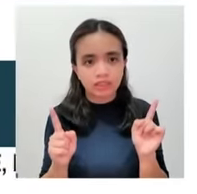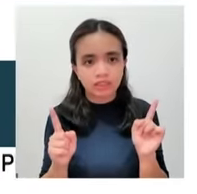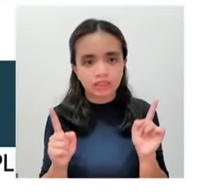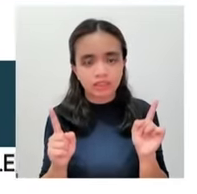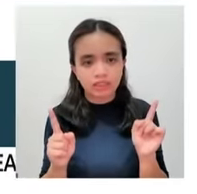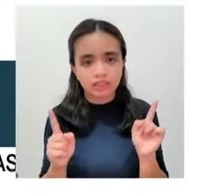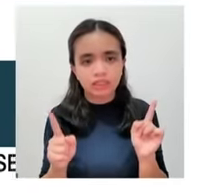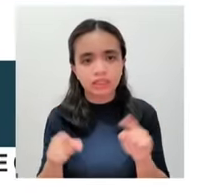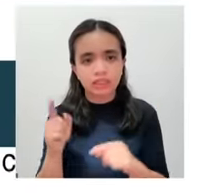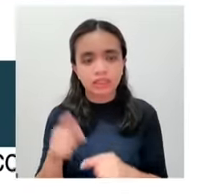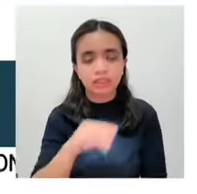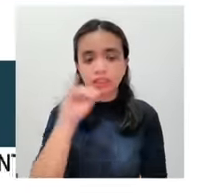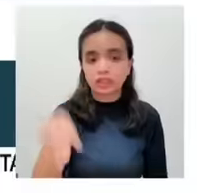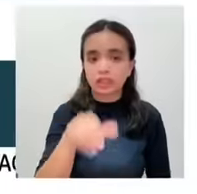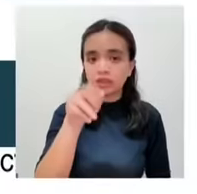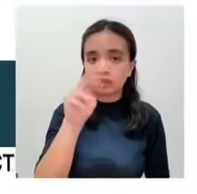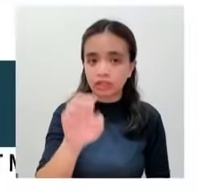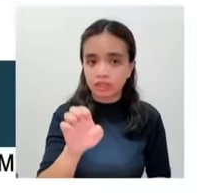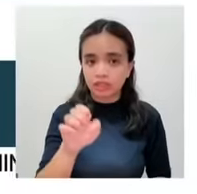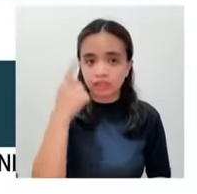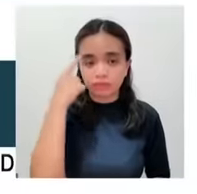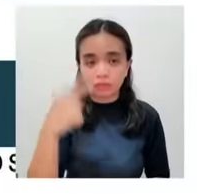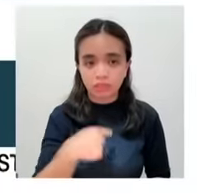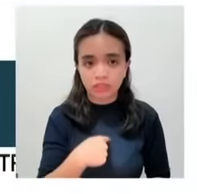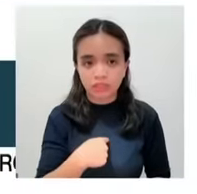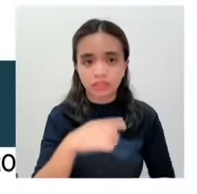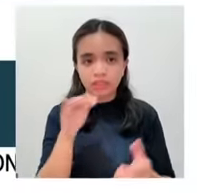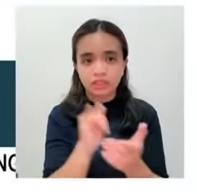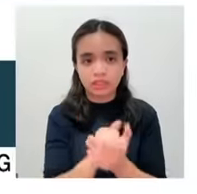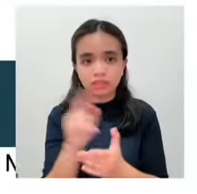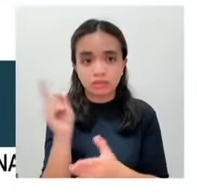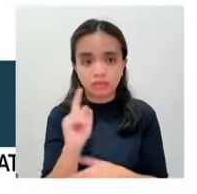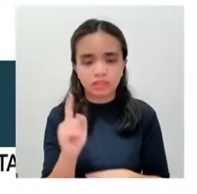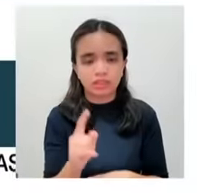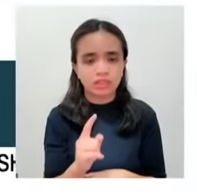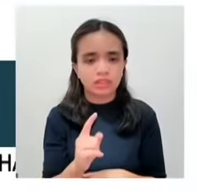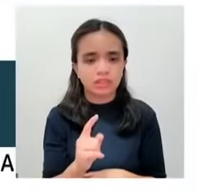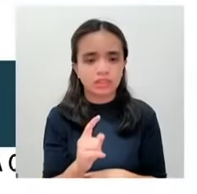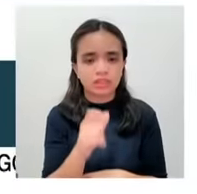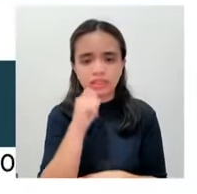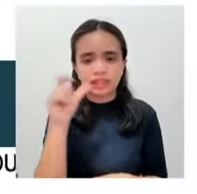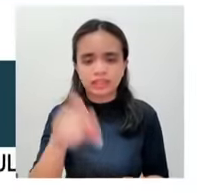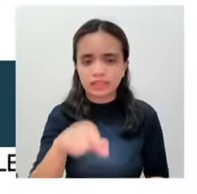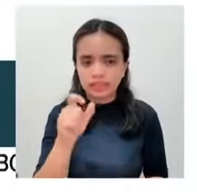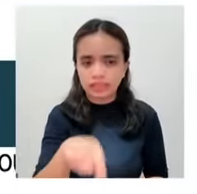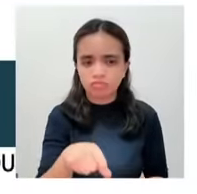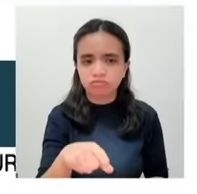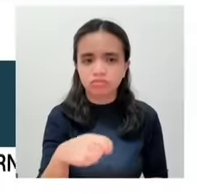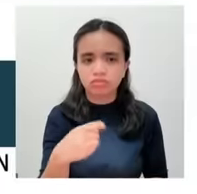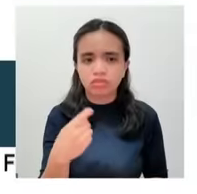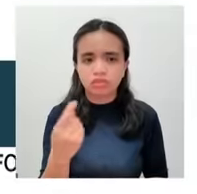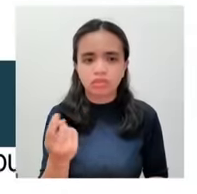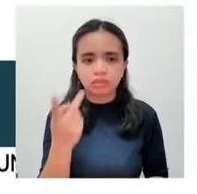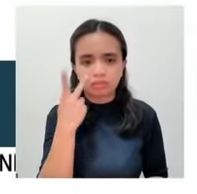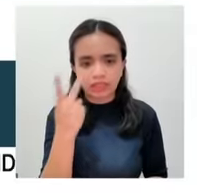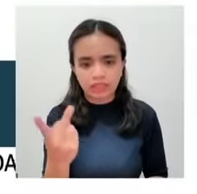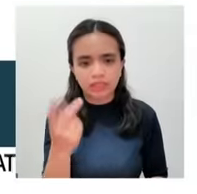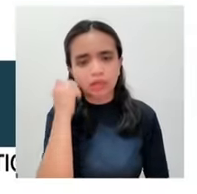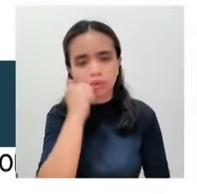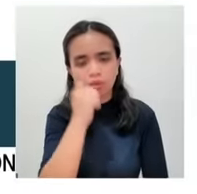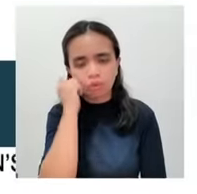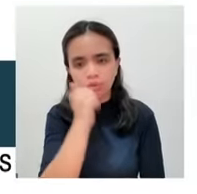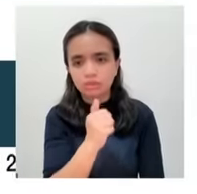she, Jane, to me, she was one person na hindi mo kailangan makita madalas,